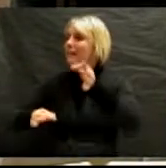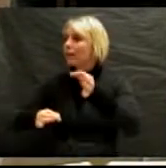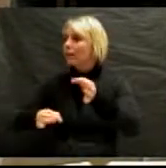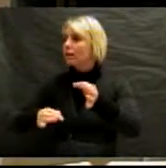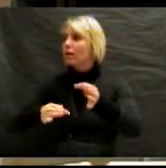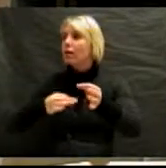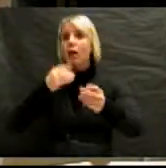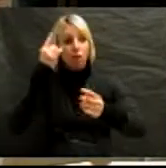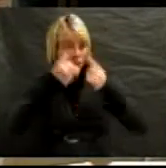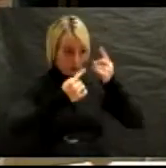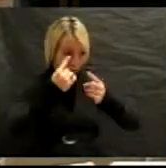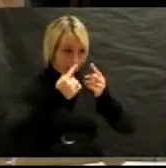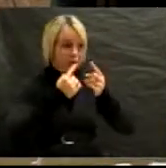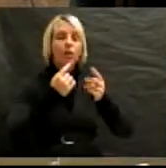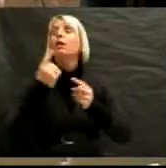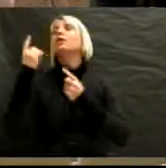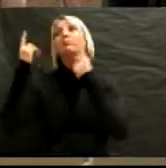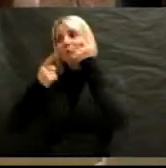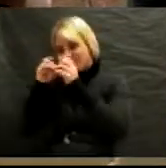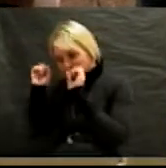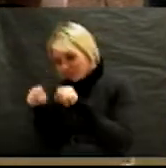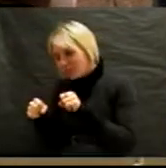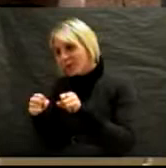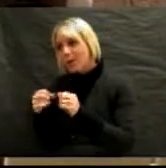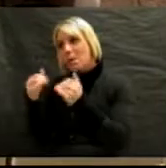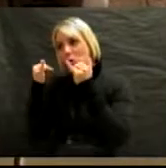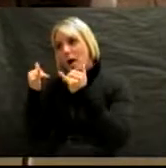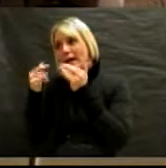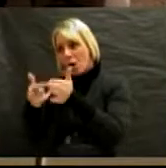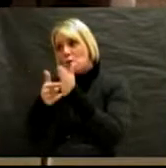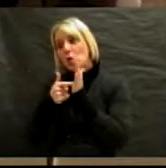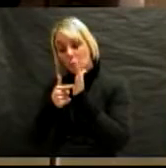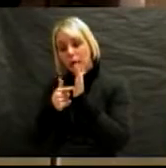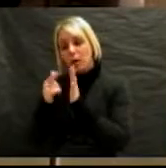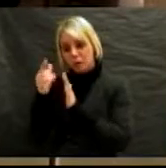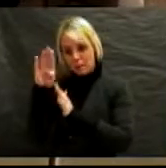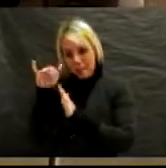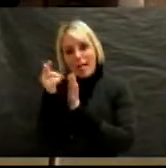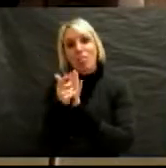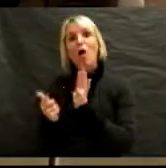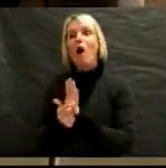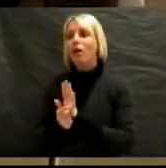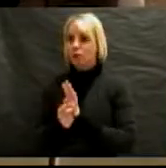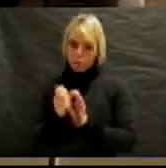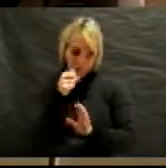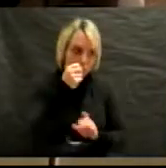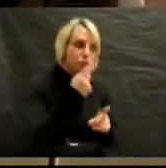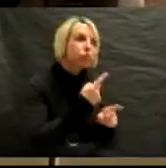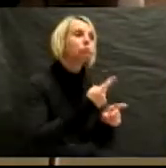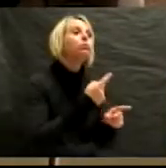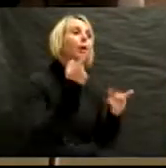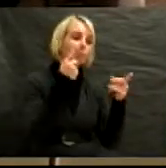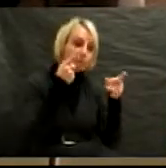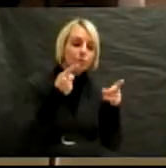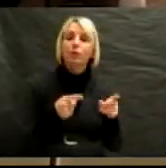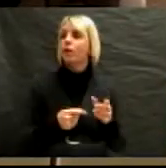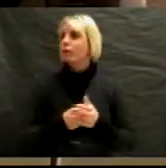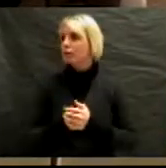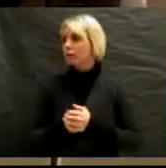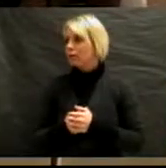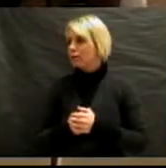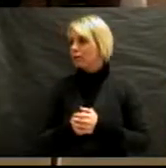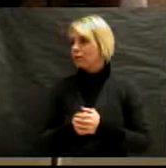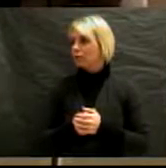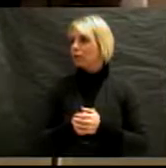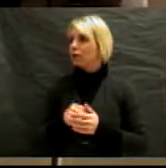you that's know. correct, yes. You're simply saying that it could change in the future. Just a question, and it brings up an interesting point.